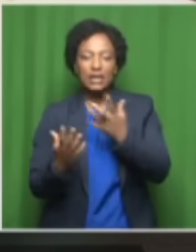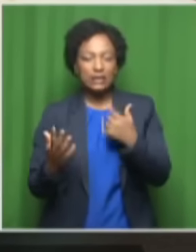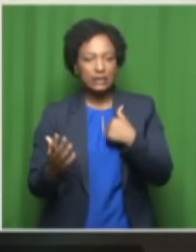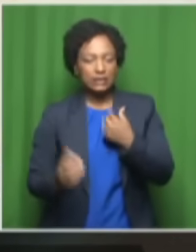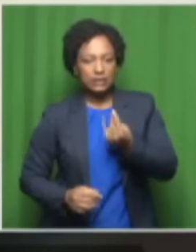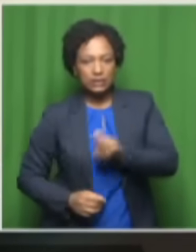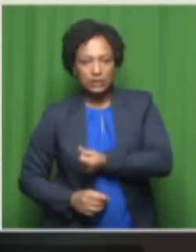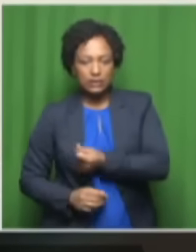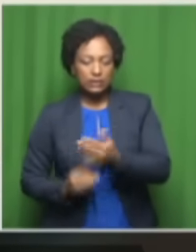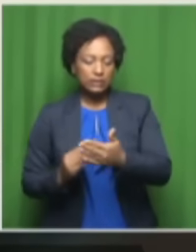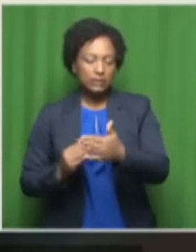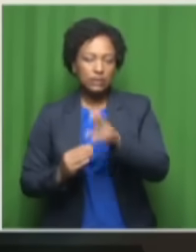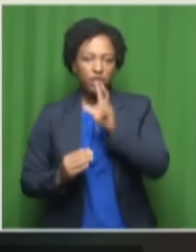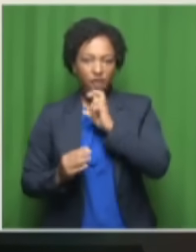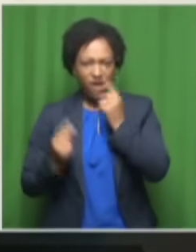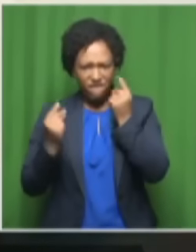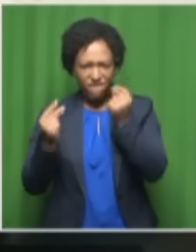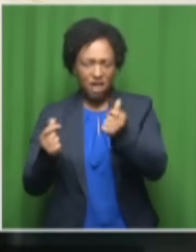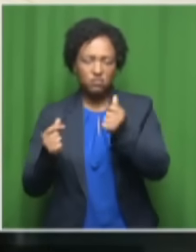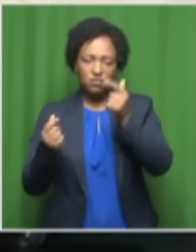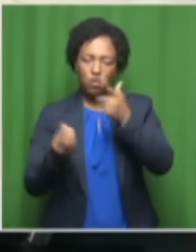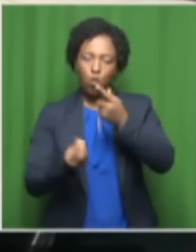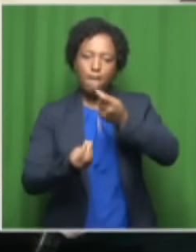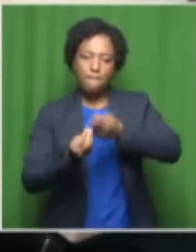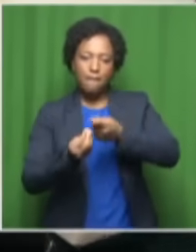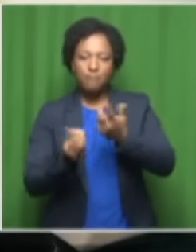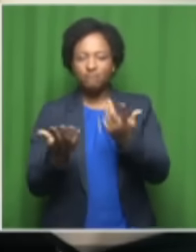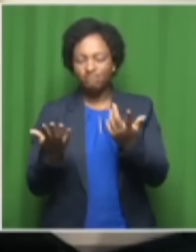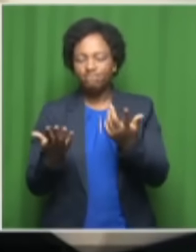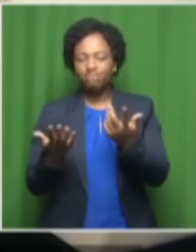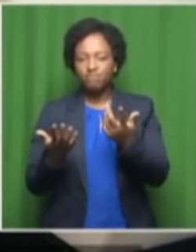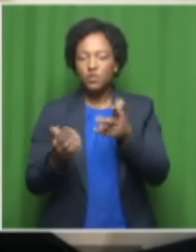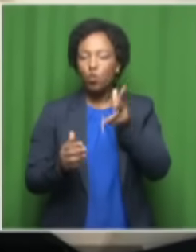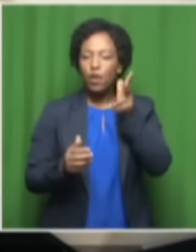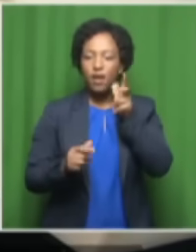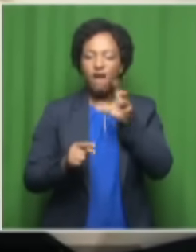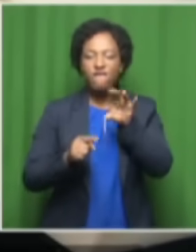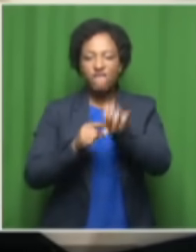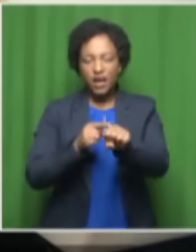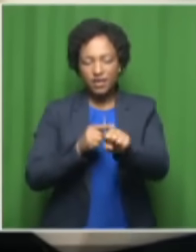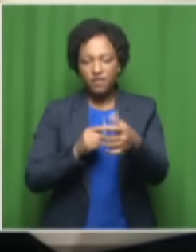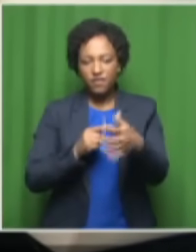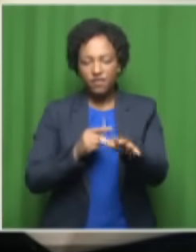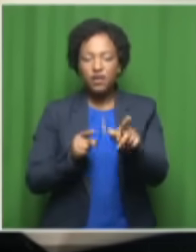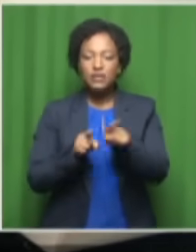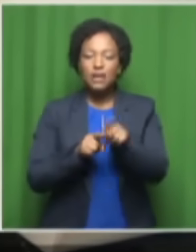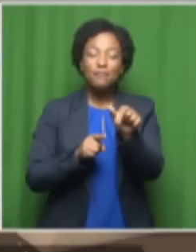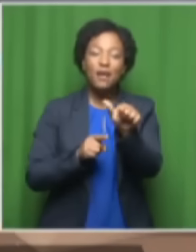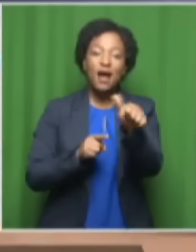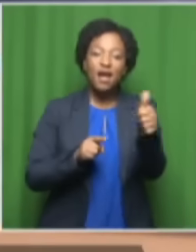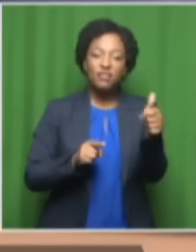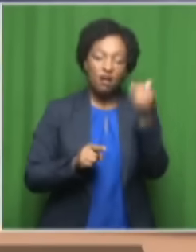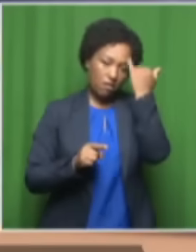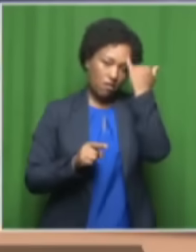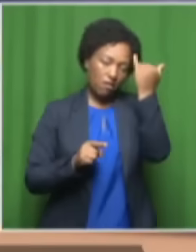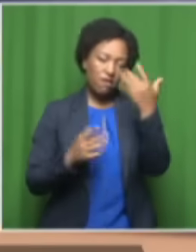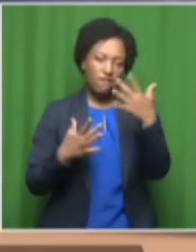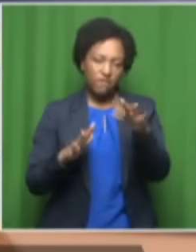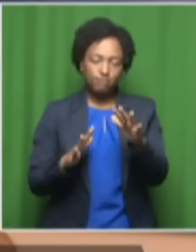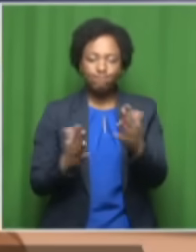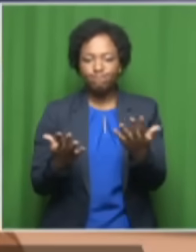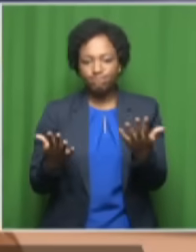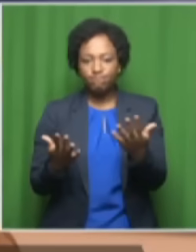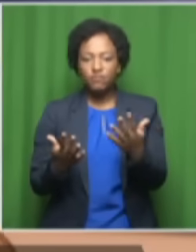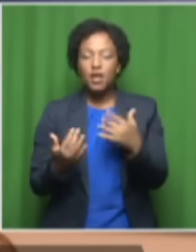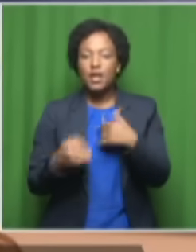unbelievable, as you say, as to how fast we're going to act on this and perhaps get a finding and, some of the other ideas accompanied by this. So